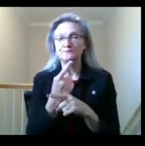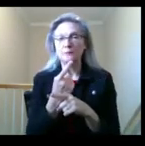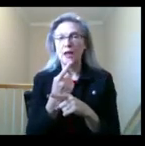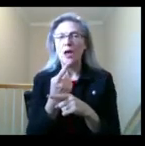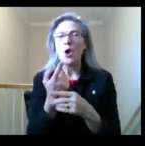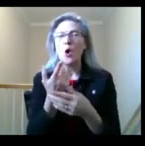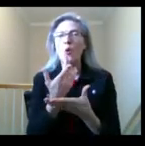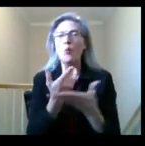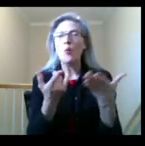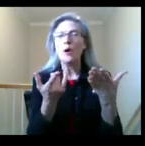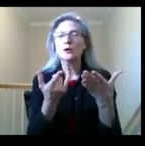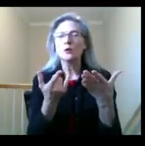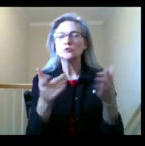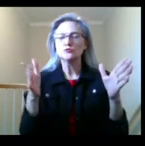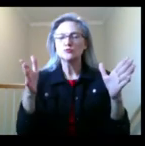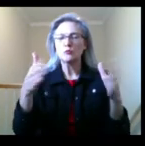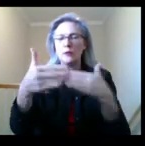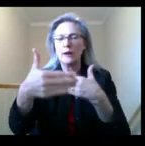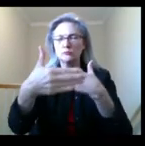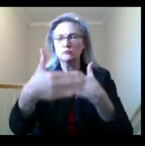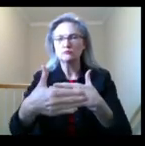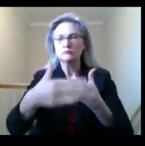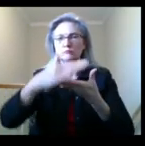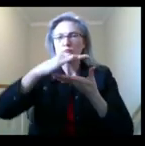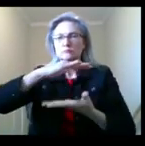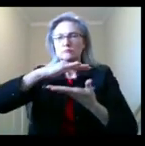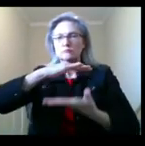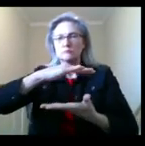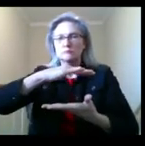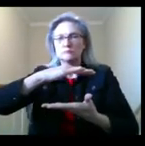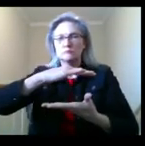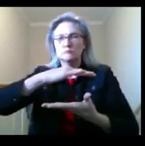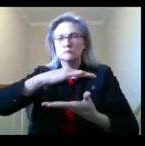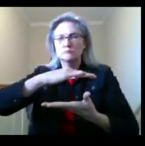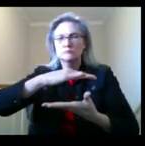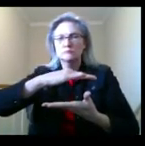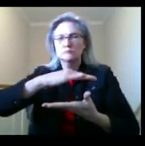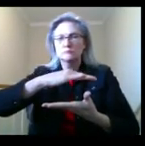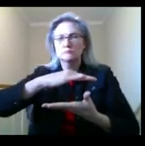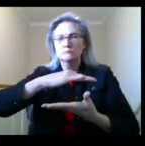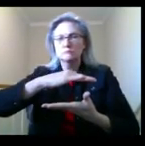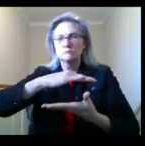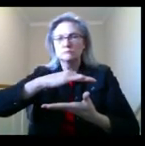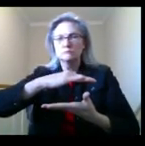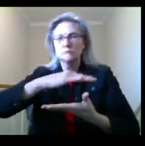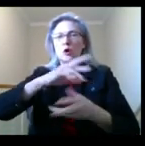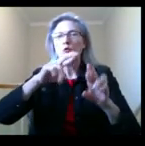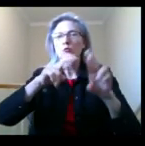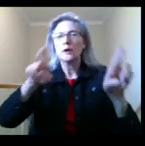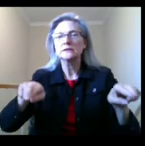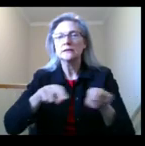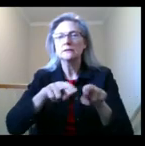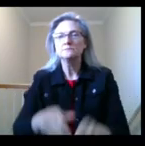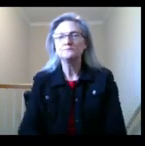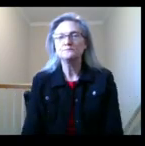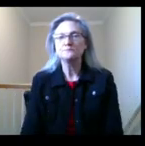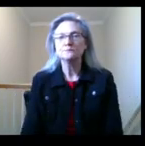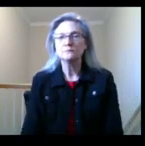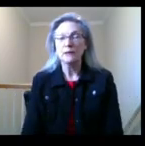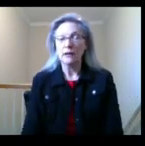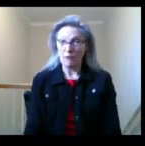what goes around the shape? It's a rectangle. So if